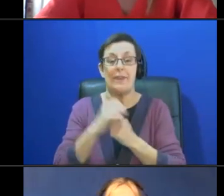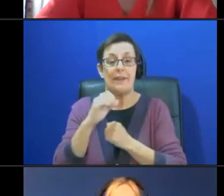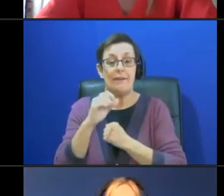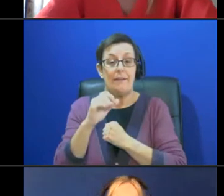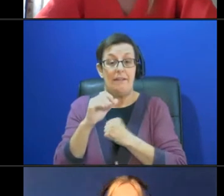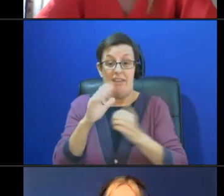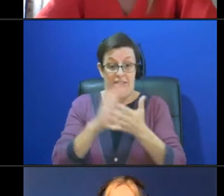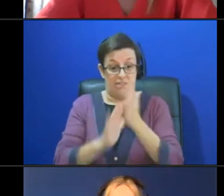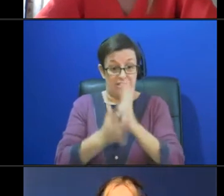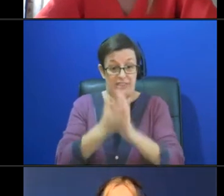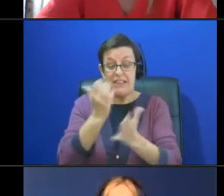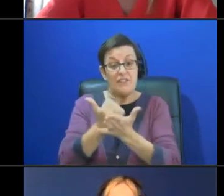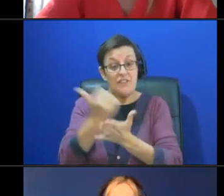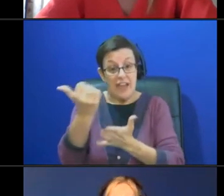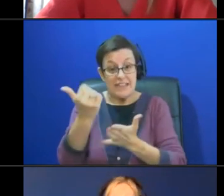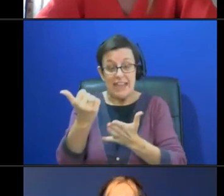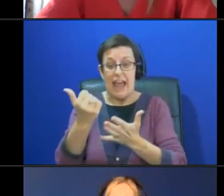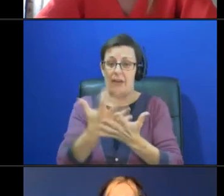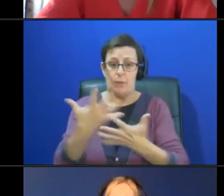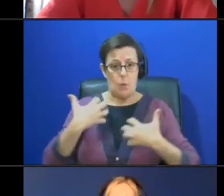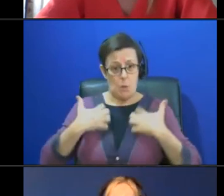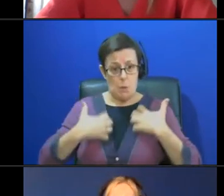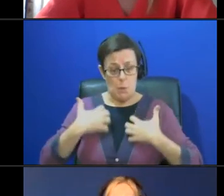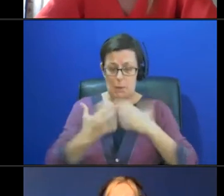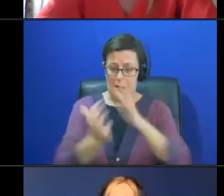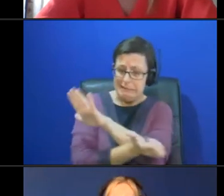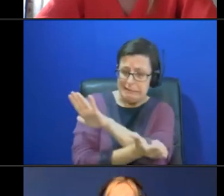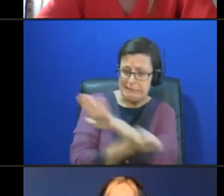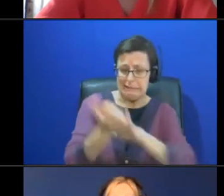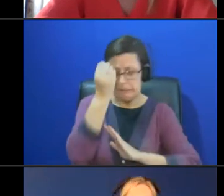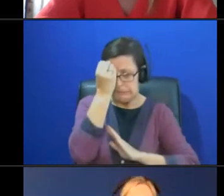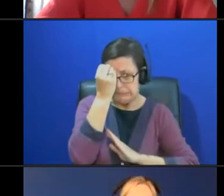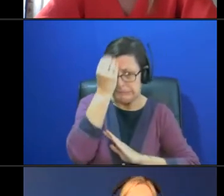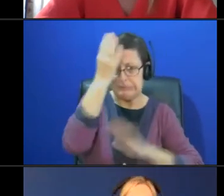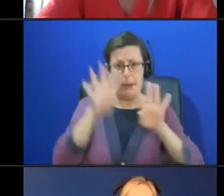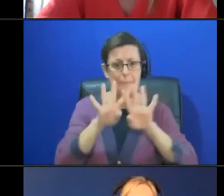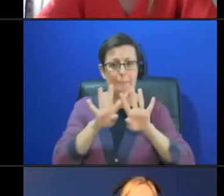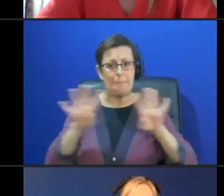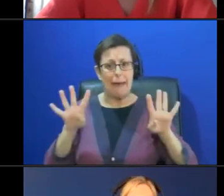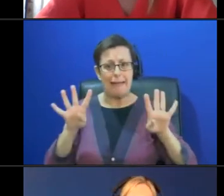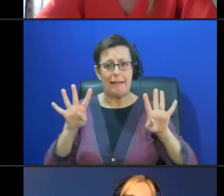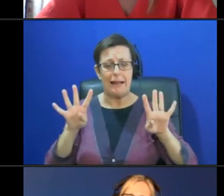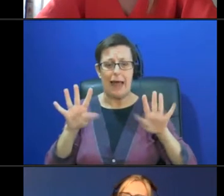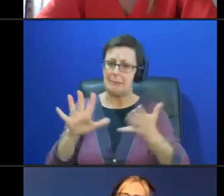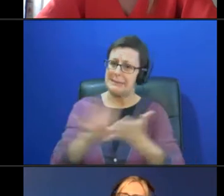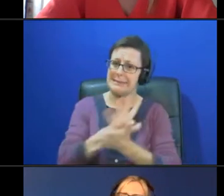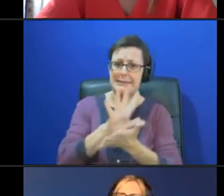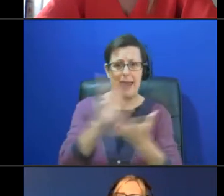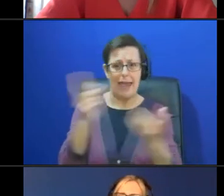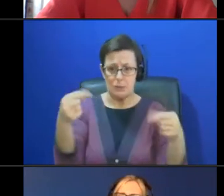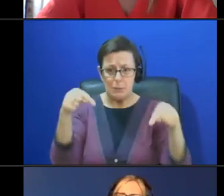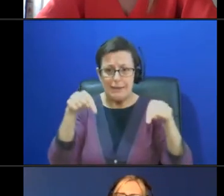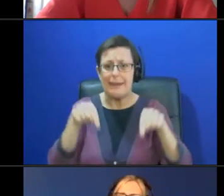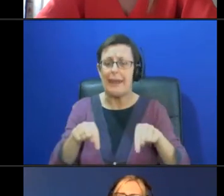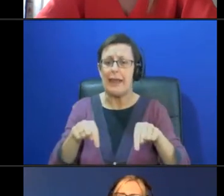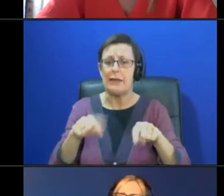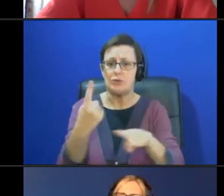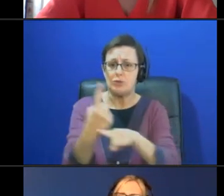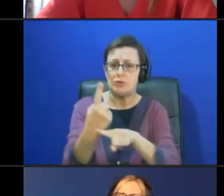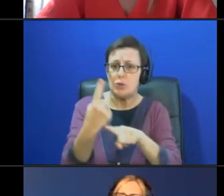That's fantastic. We've got a really skilled panel, and I'm delighted you're all here to talk this